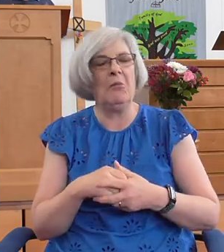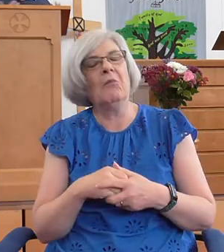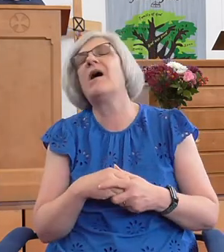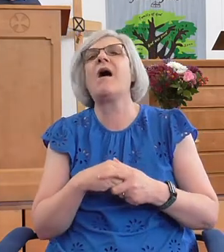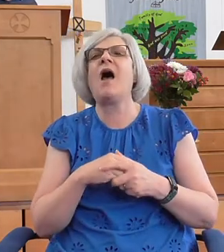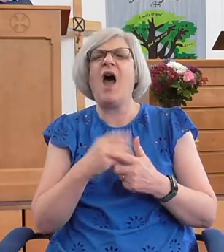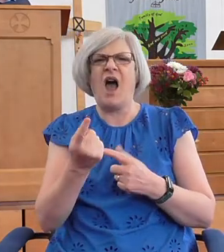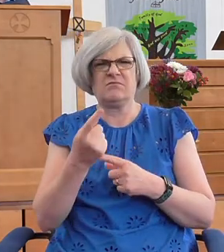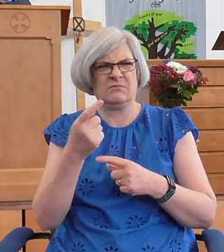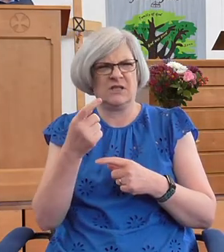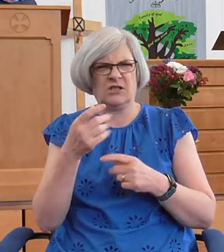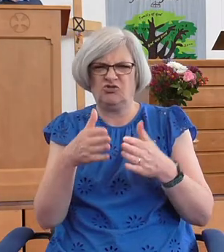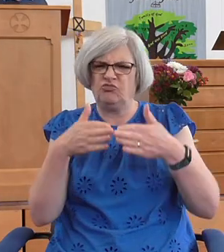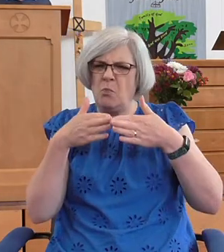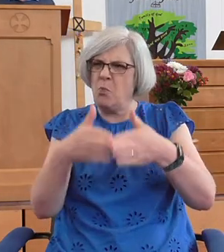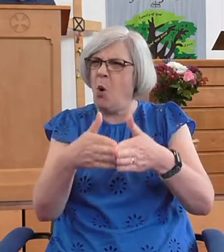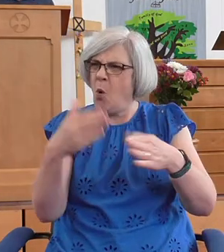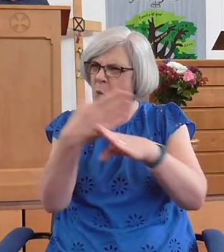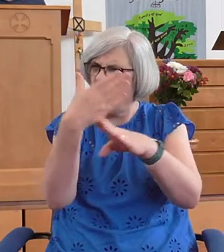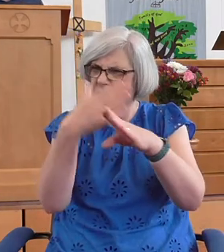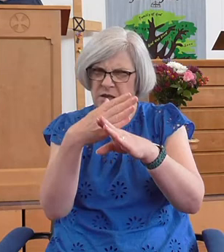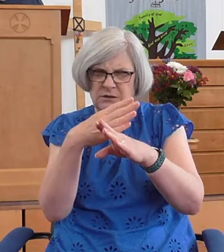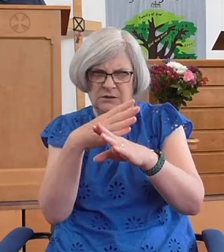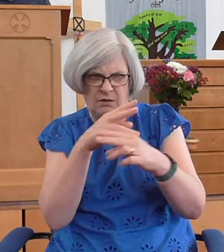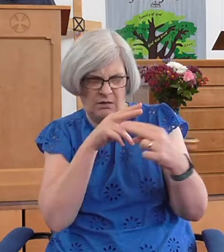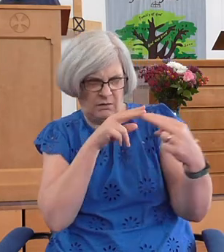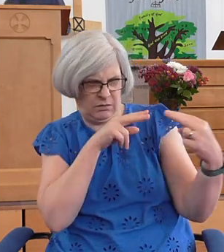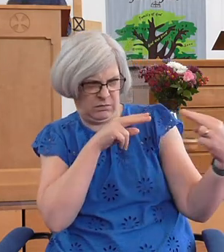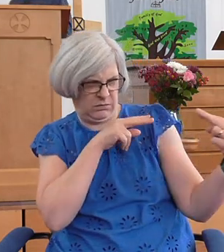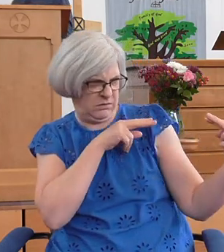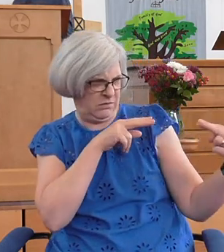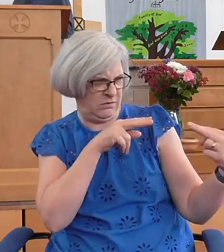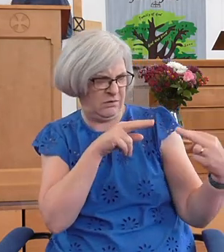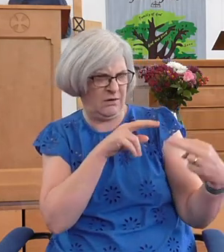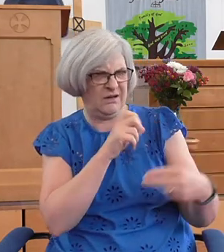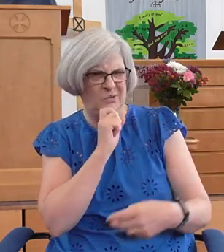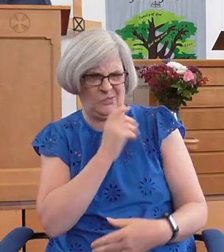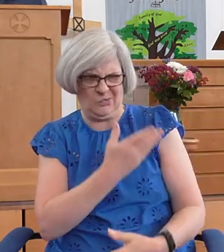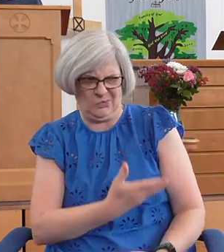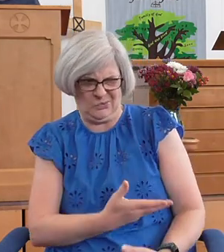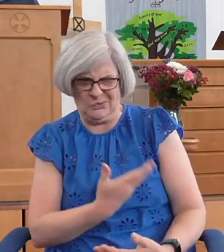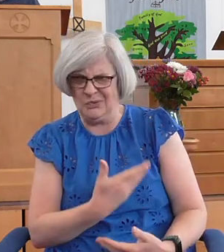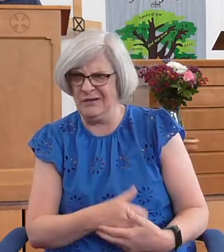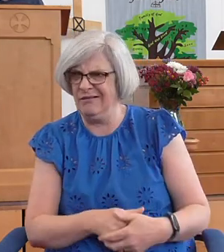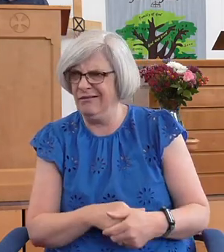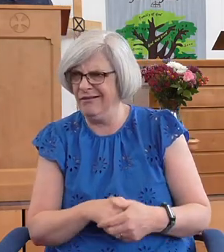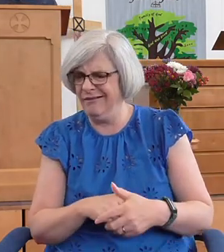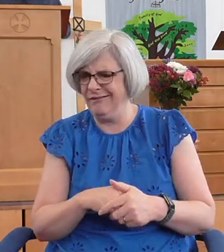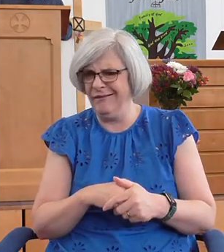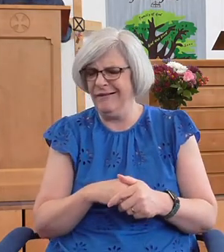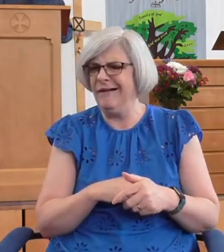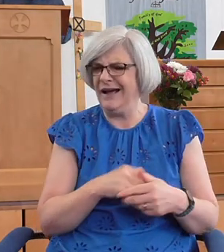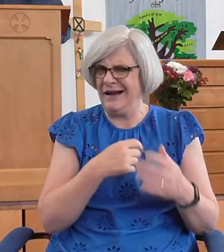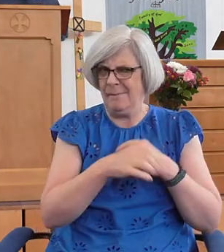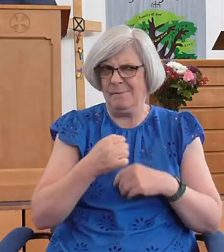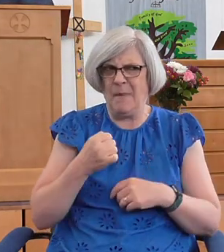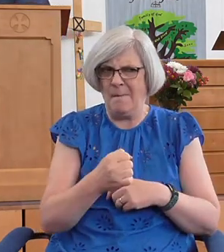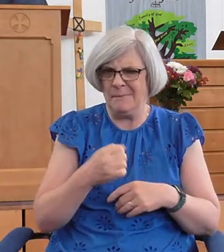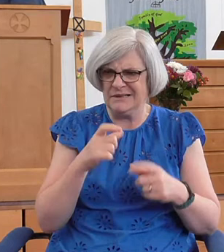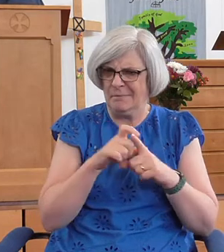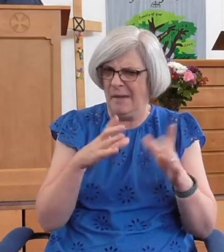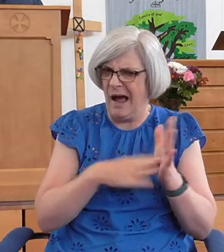and some shipyard workers started to stare at him. This curiosity, who is this guy in a pub in